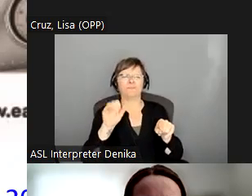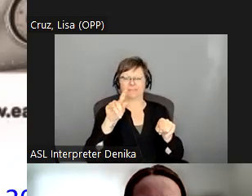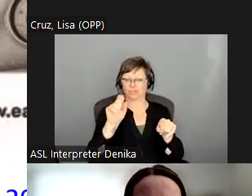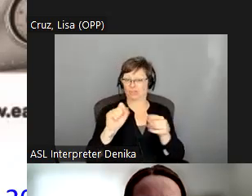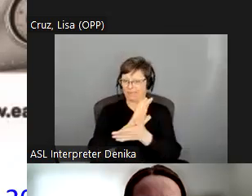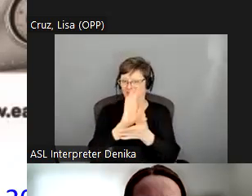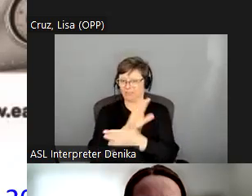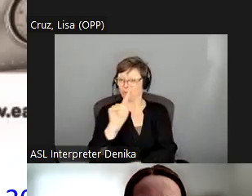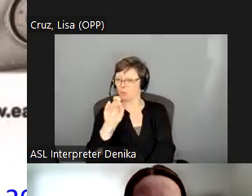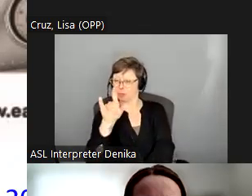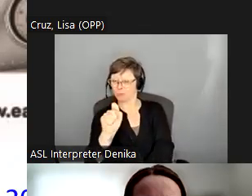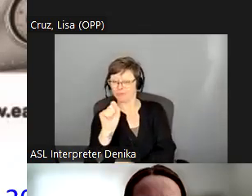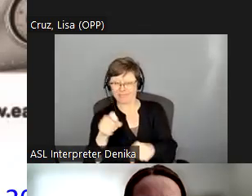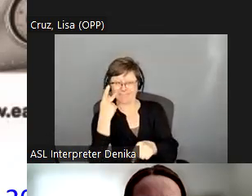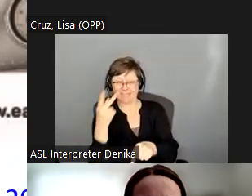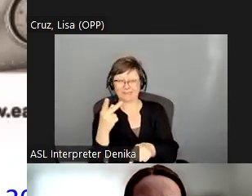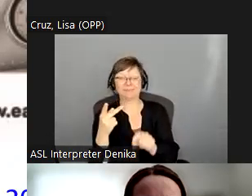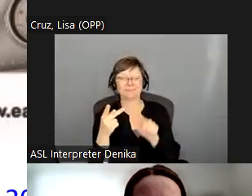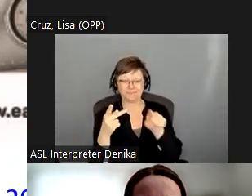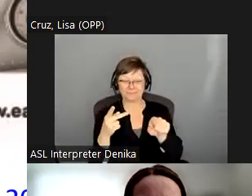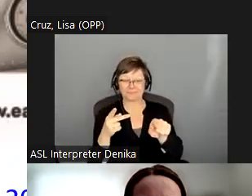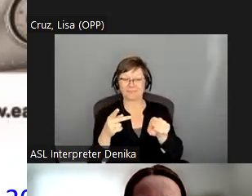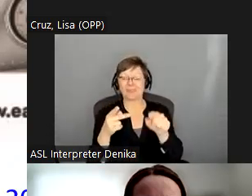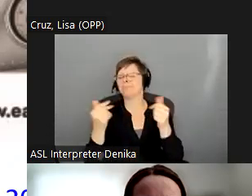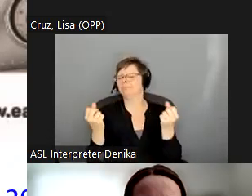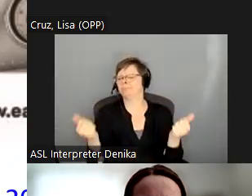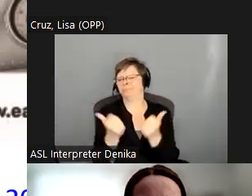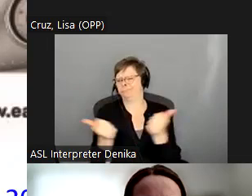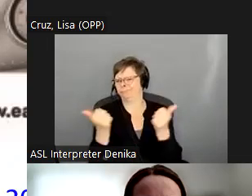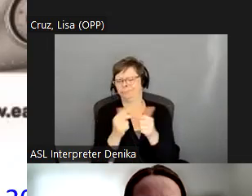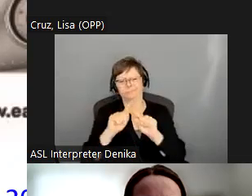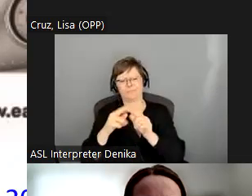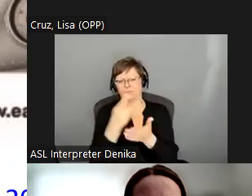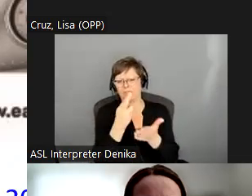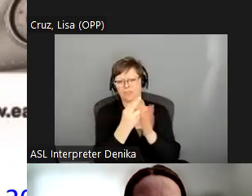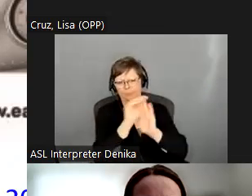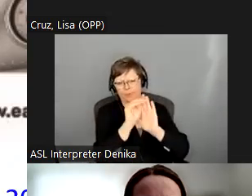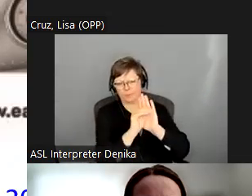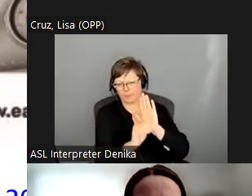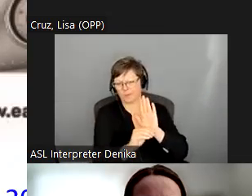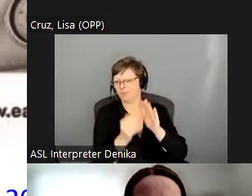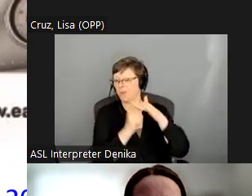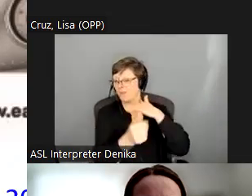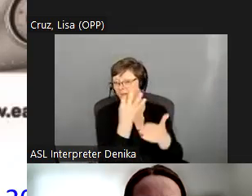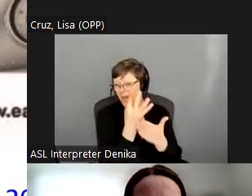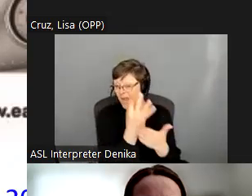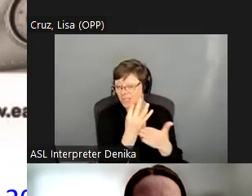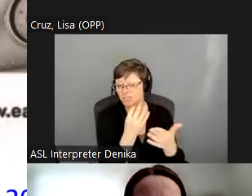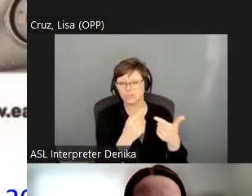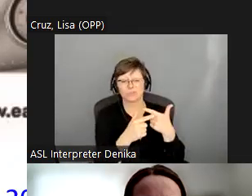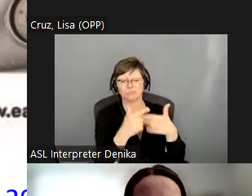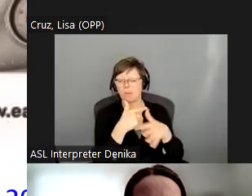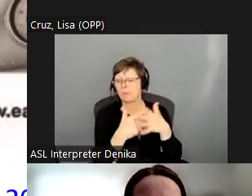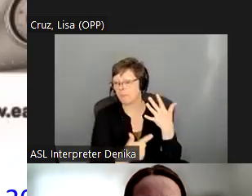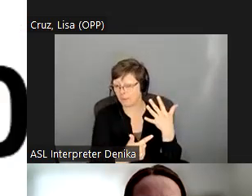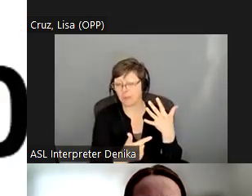under fact sheets, you'll see lots of resources. Under financial, there's a whole listing of things that you can